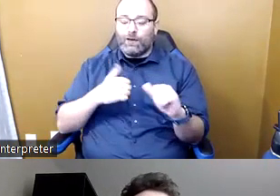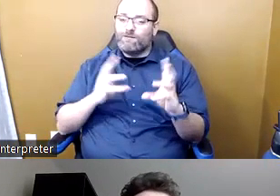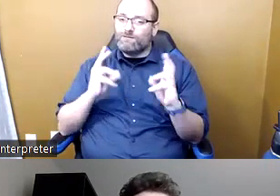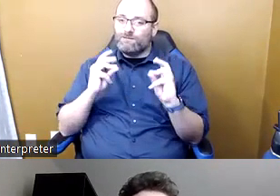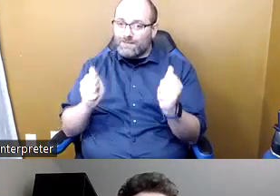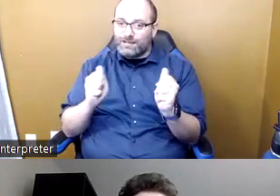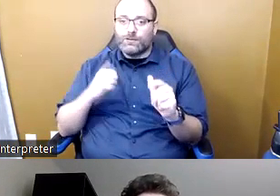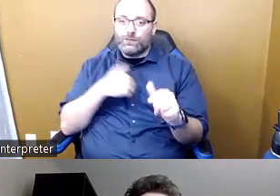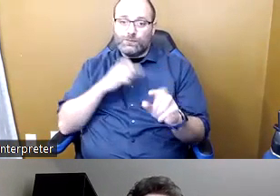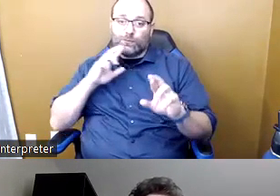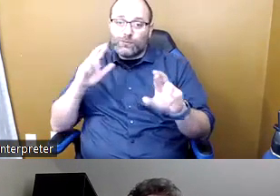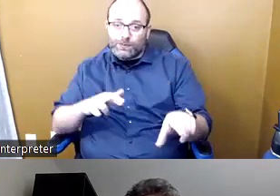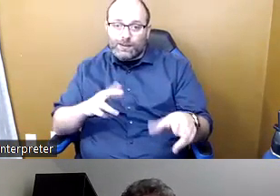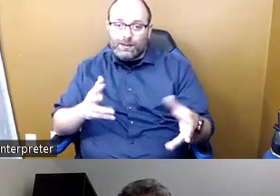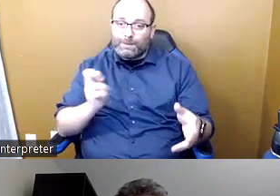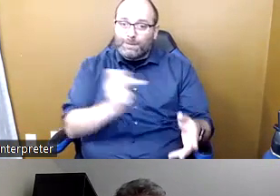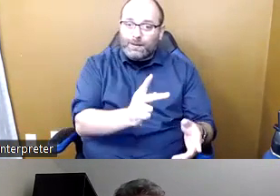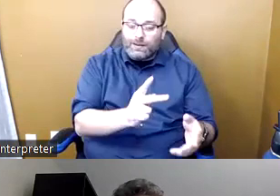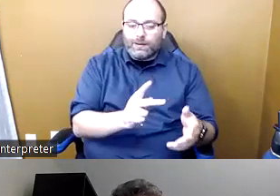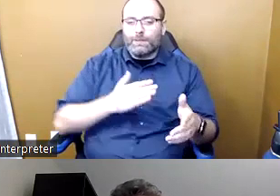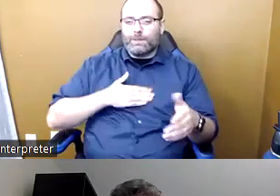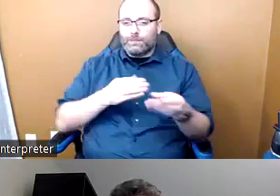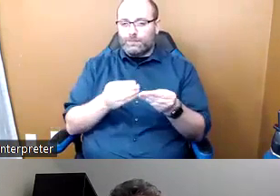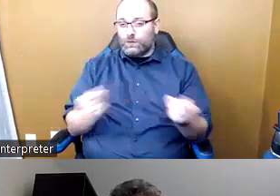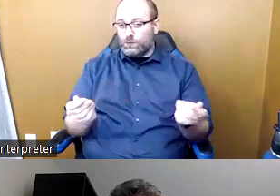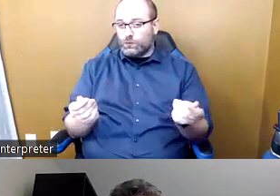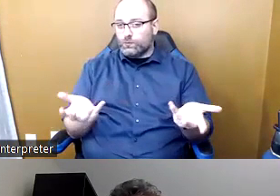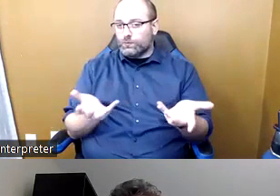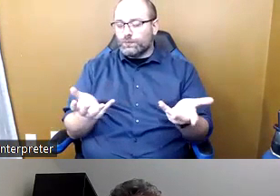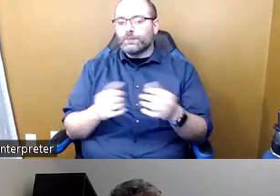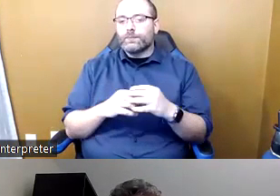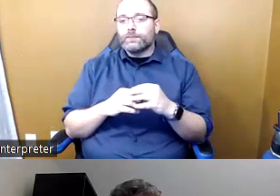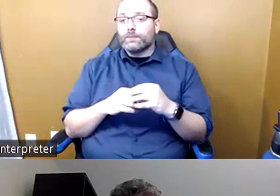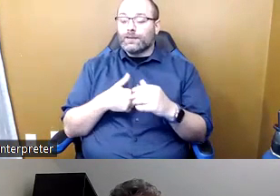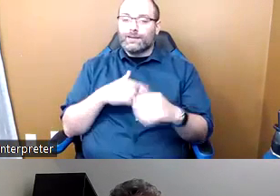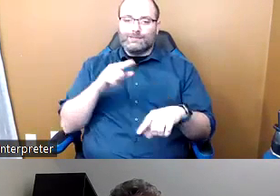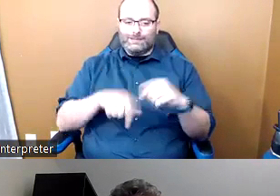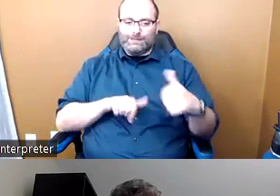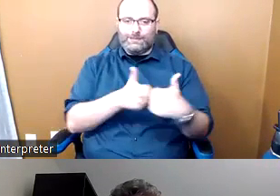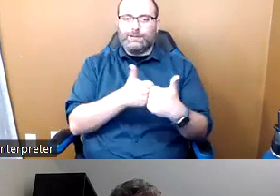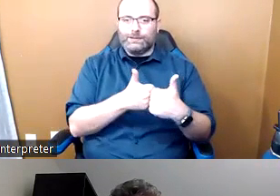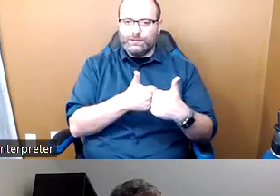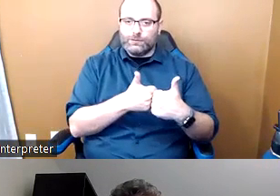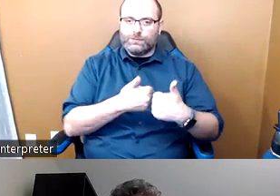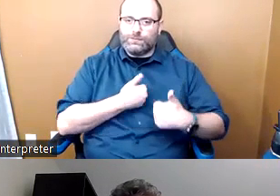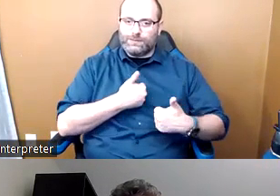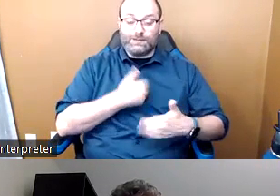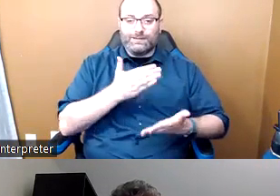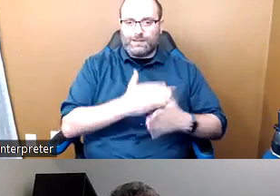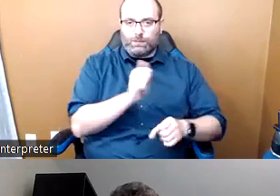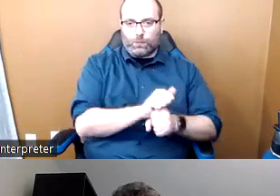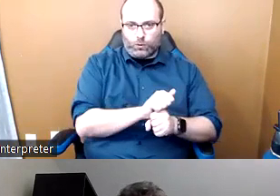right? So my solution to that is I've stopped challenging myself to stop working